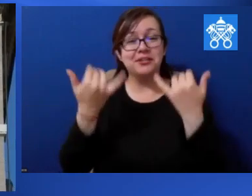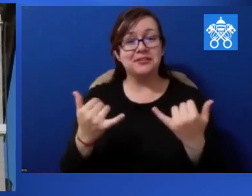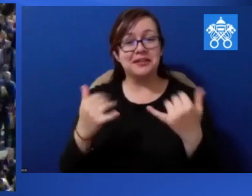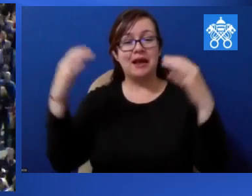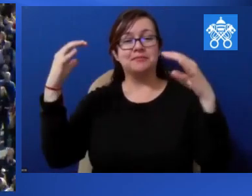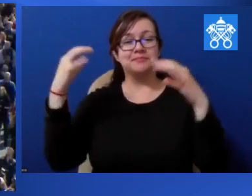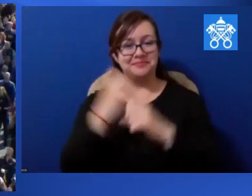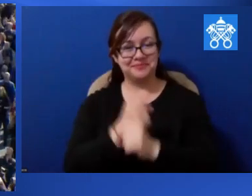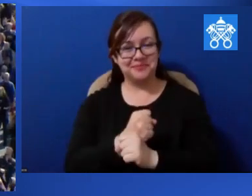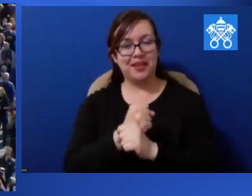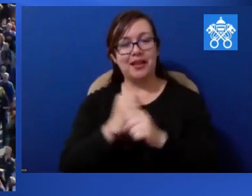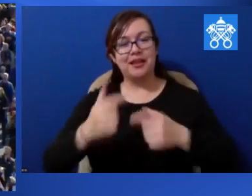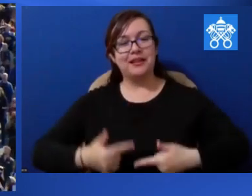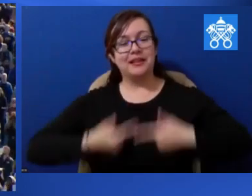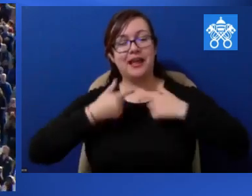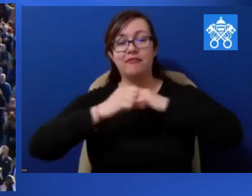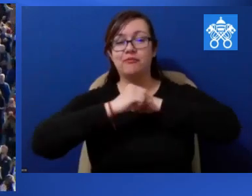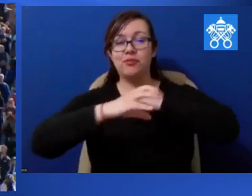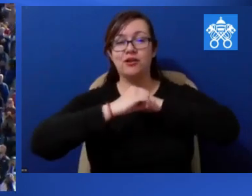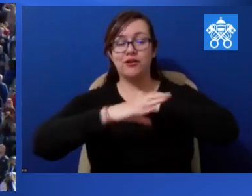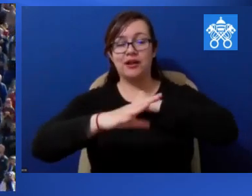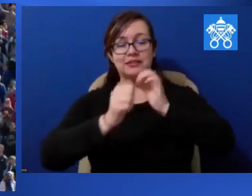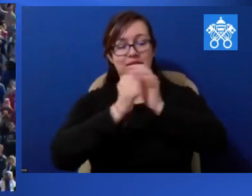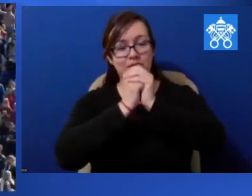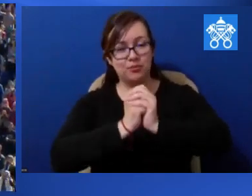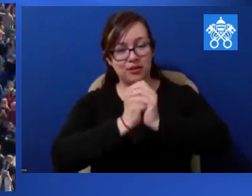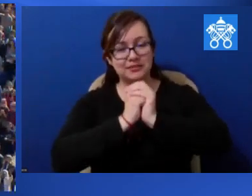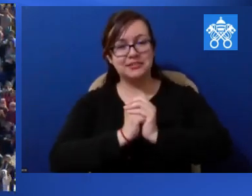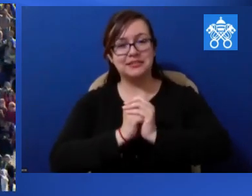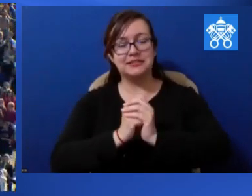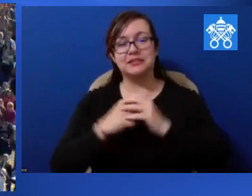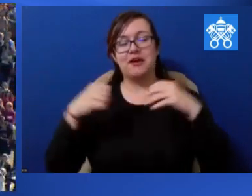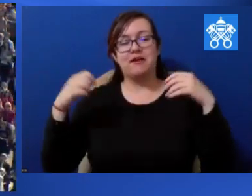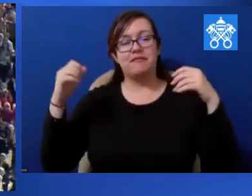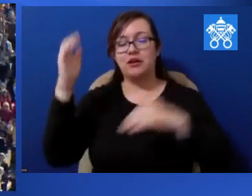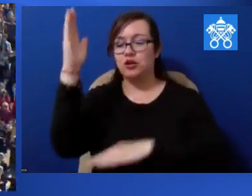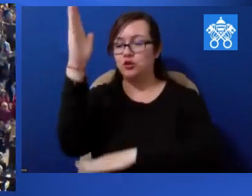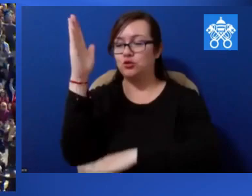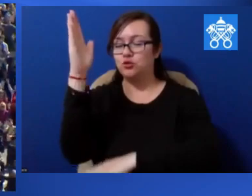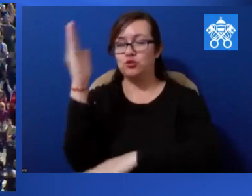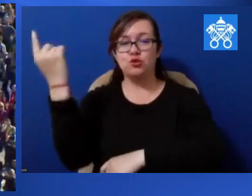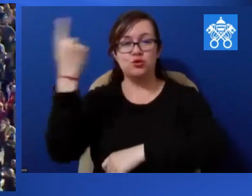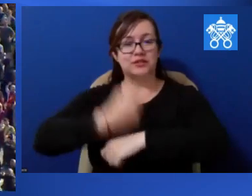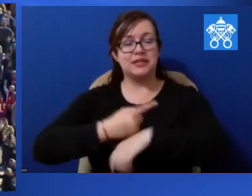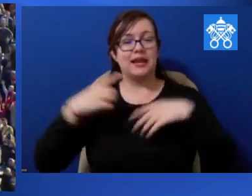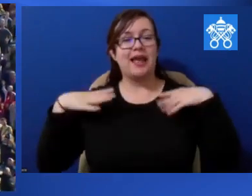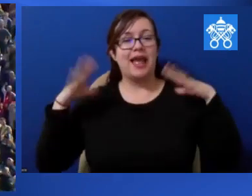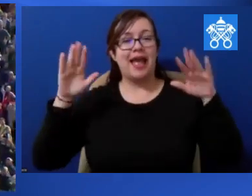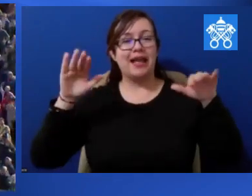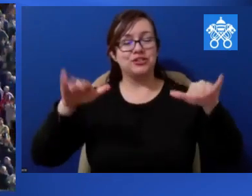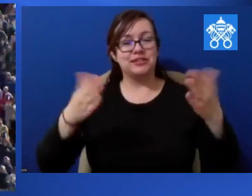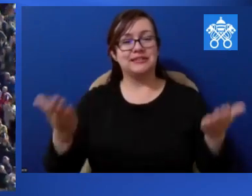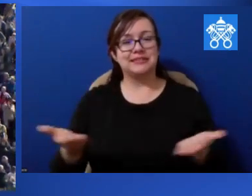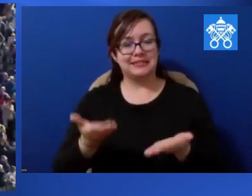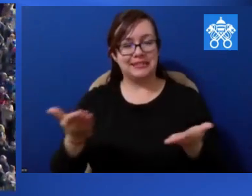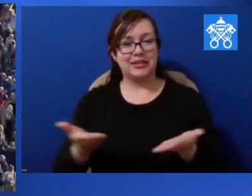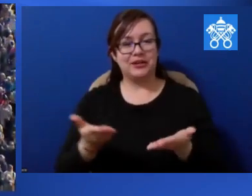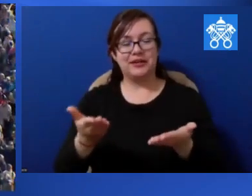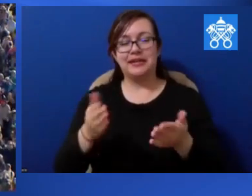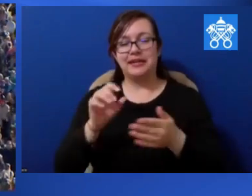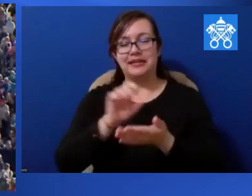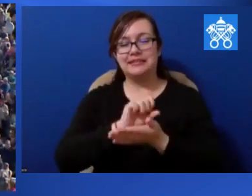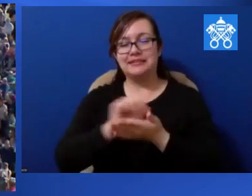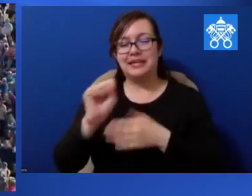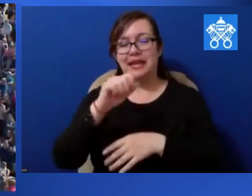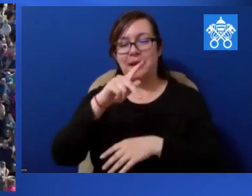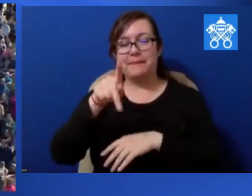brings an end to the live broadcast of the recitation of the Noonday Angelus with Pope Francis here in St. Peter's Square on this second